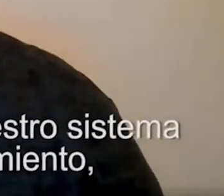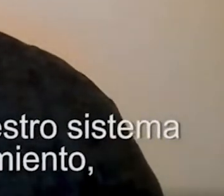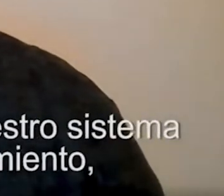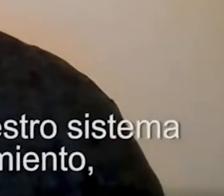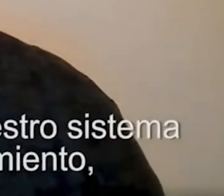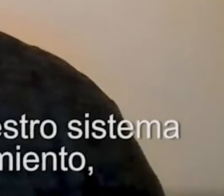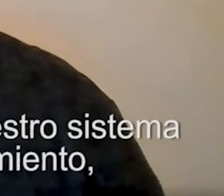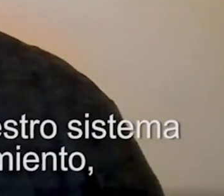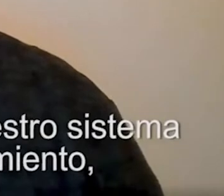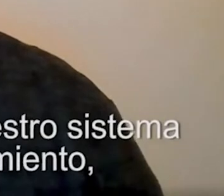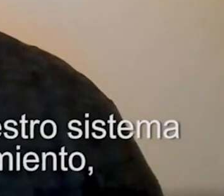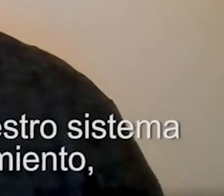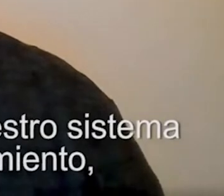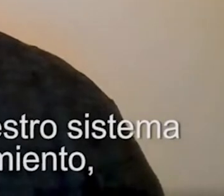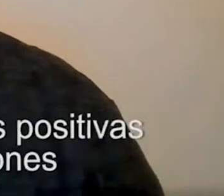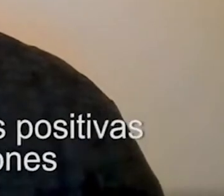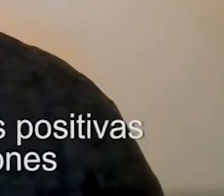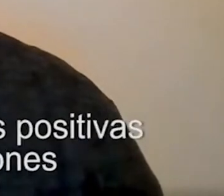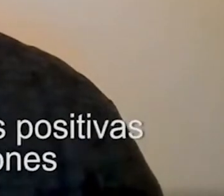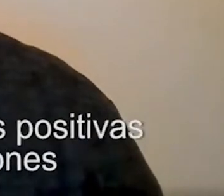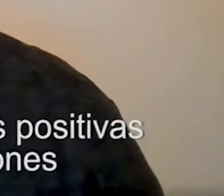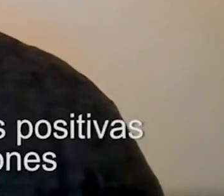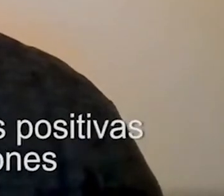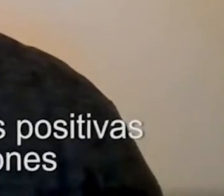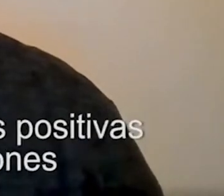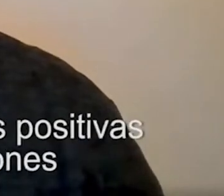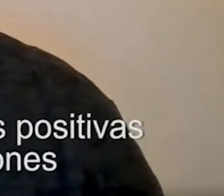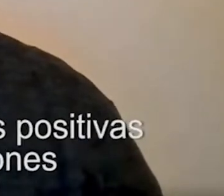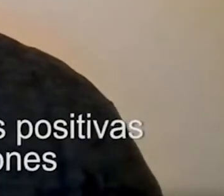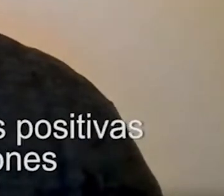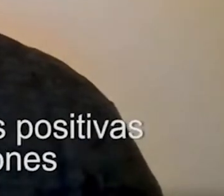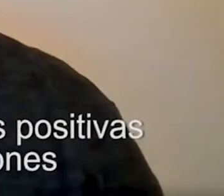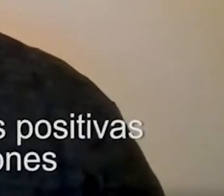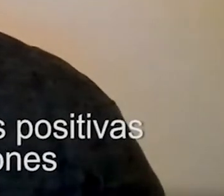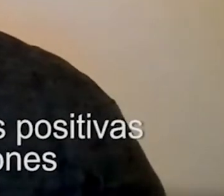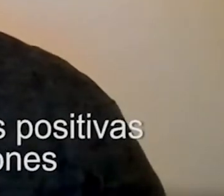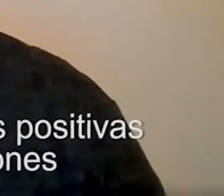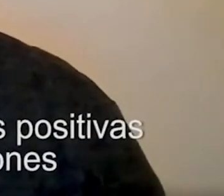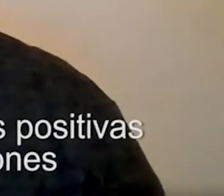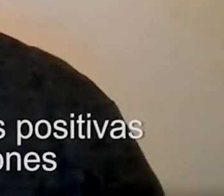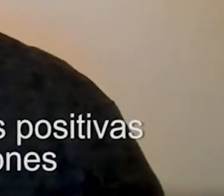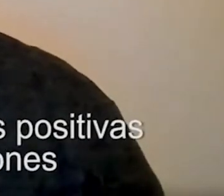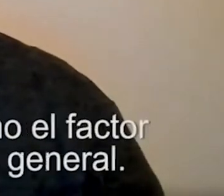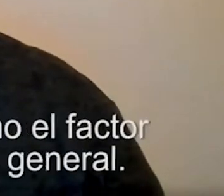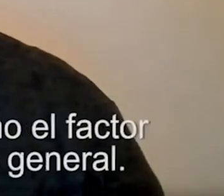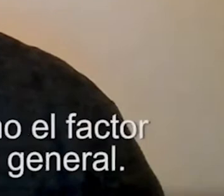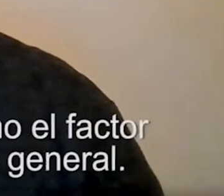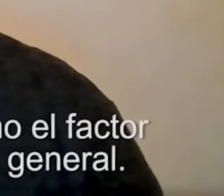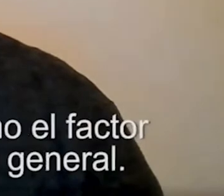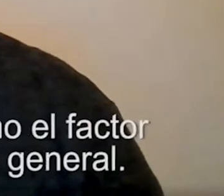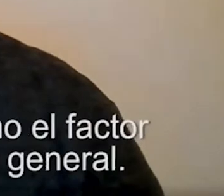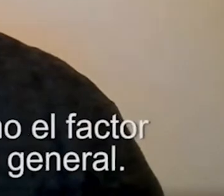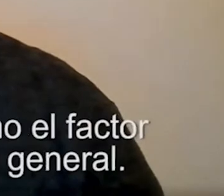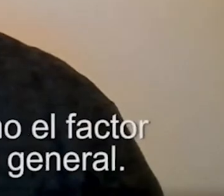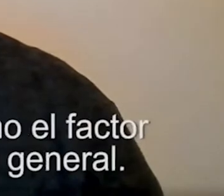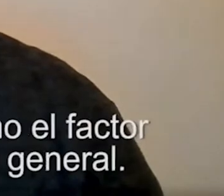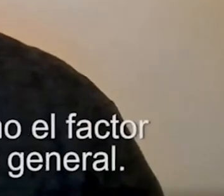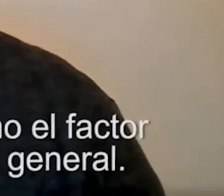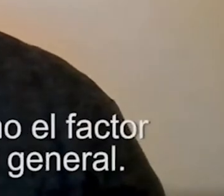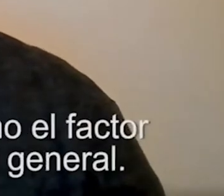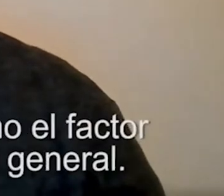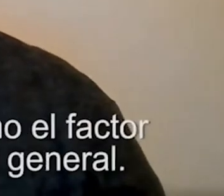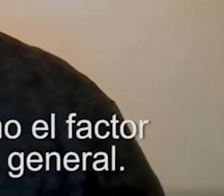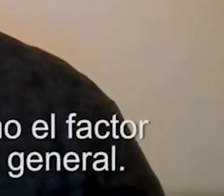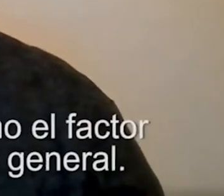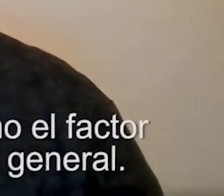redeveloped our behaviour management system into a positive relationships policy, focusing on the relationships between adults and pupils